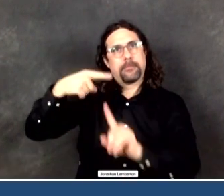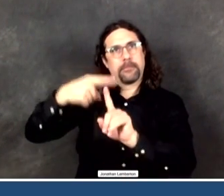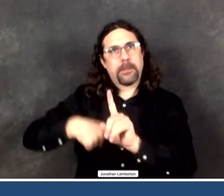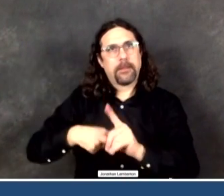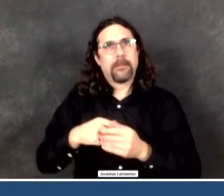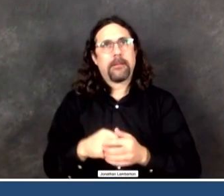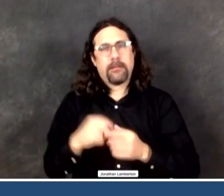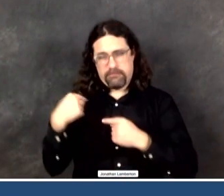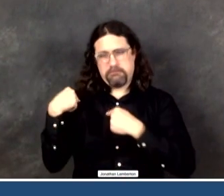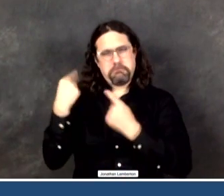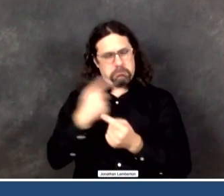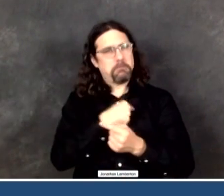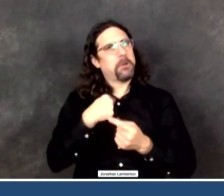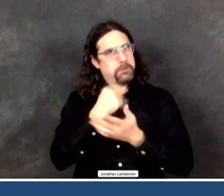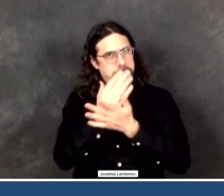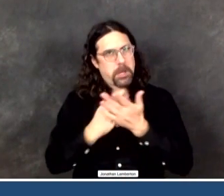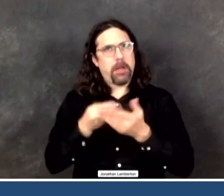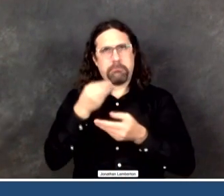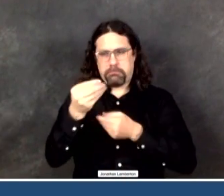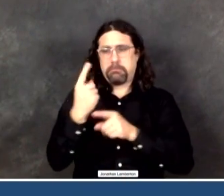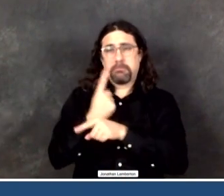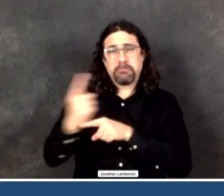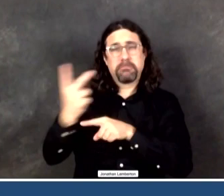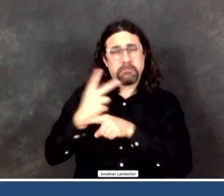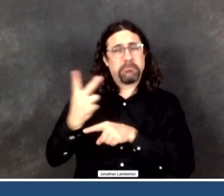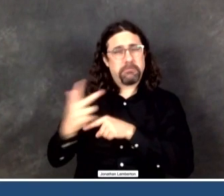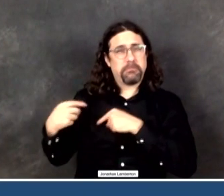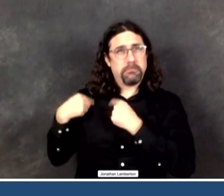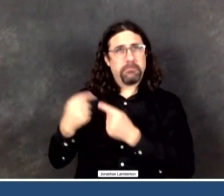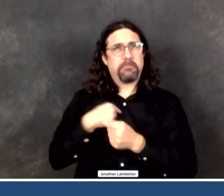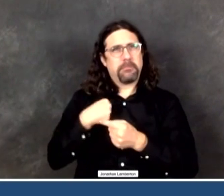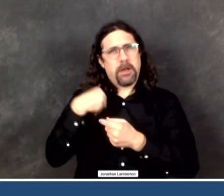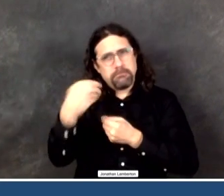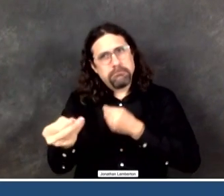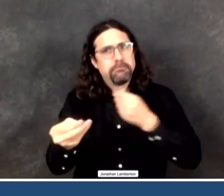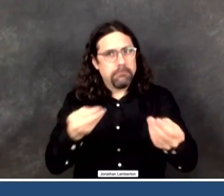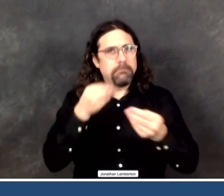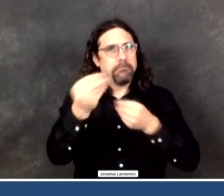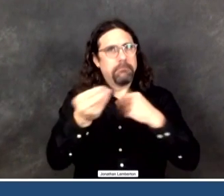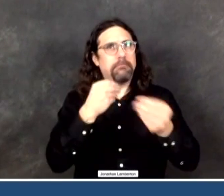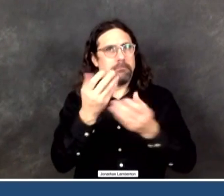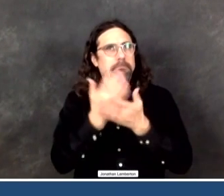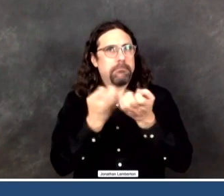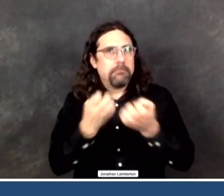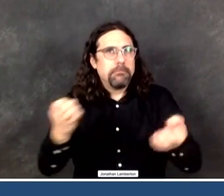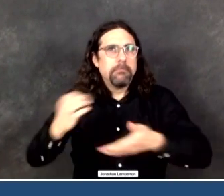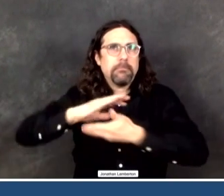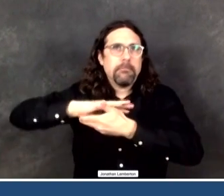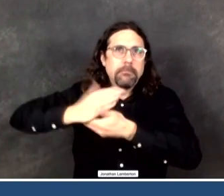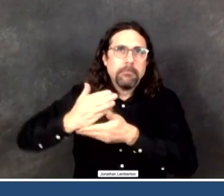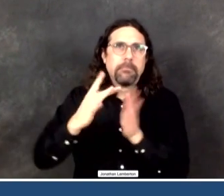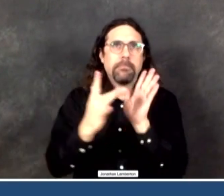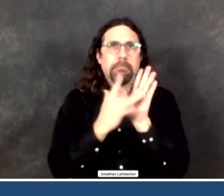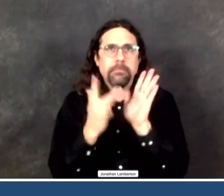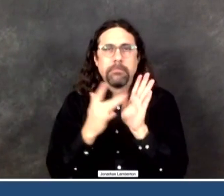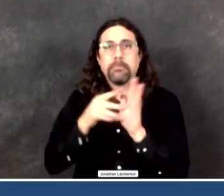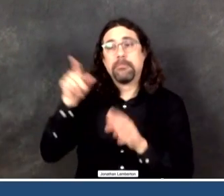cooperation from the companies involved, and again, the team at DOE has stepped up. We now need to get